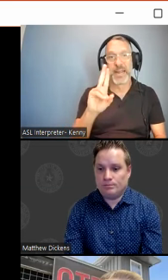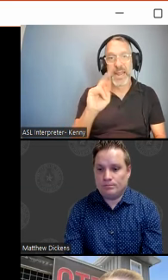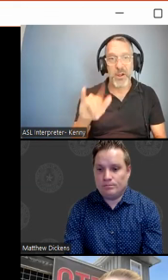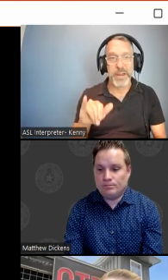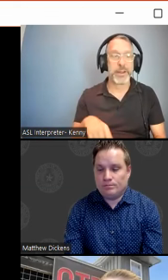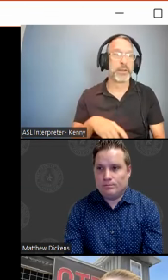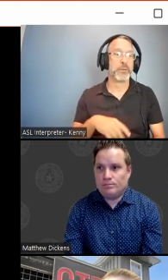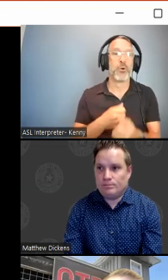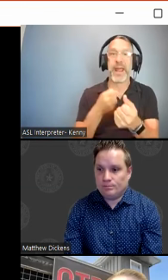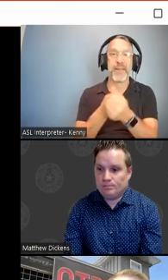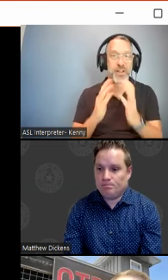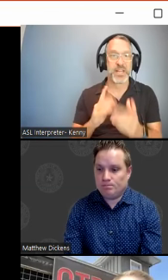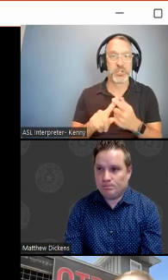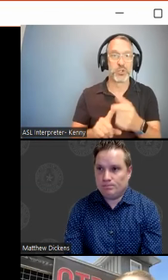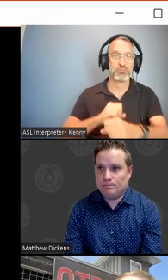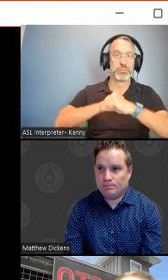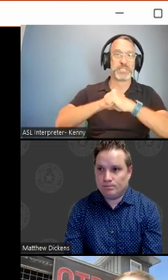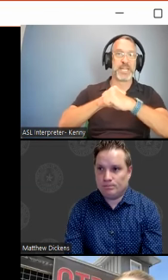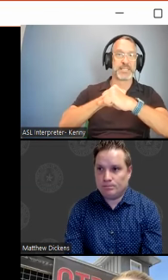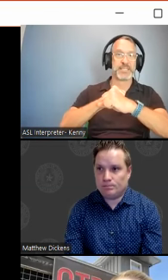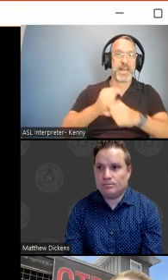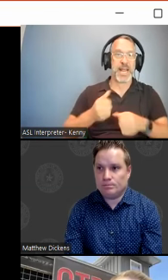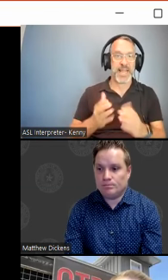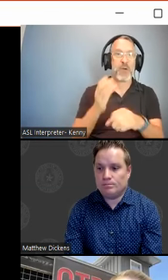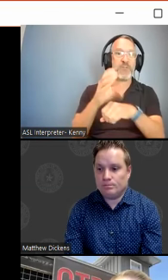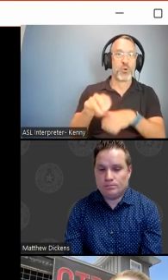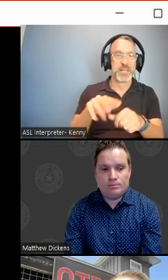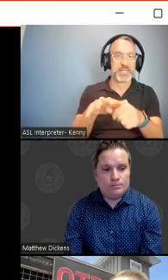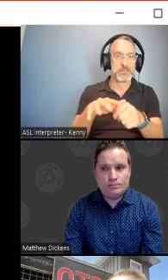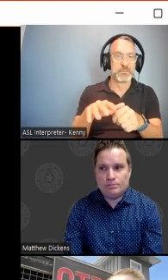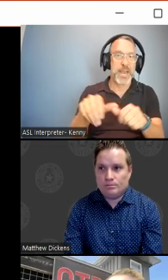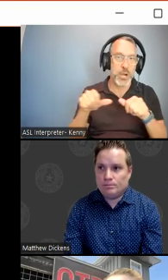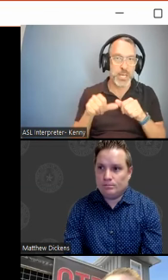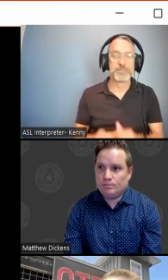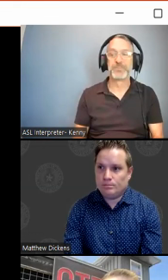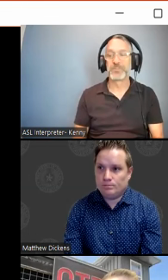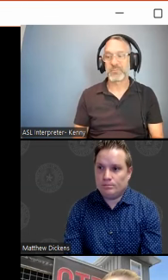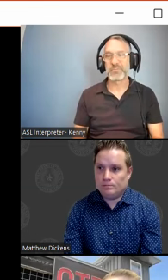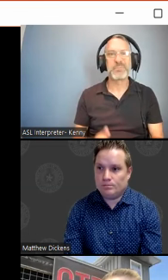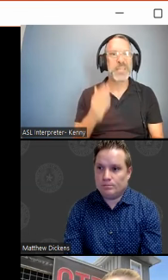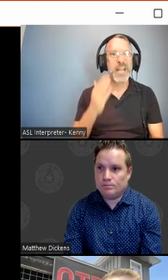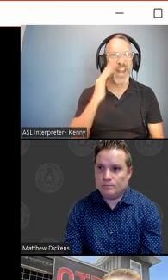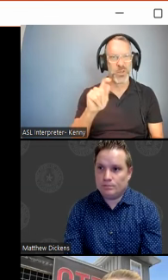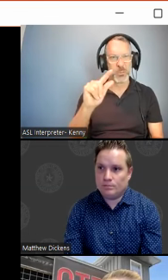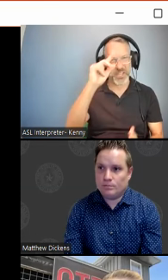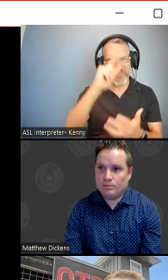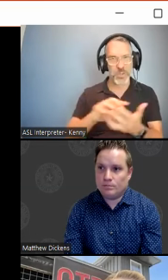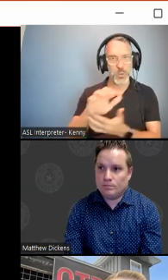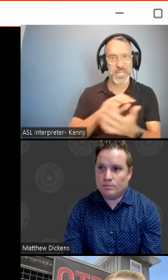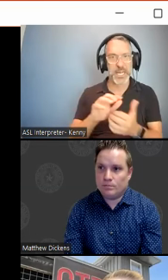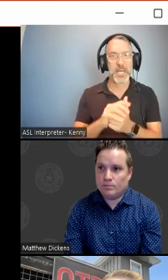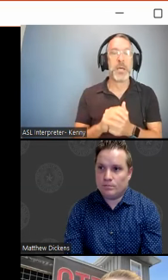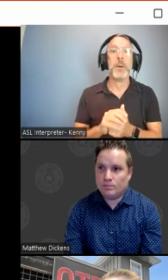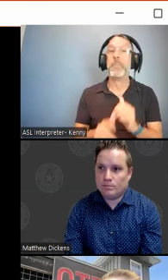you know, advocates to protect and allow enforcement in this area. I know it's kind of confusing, but the main